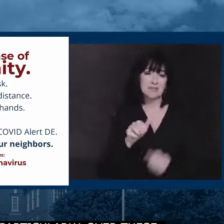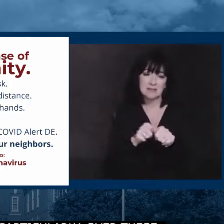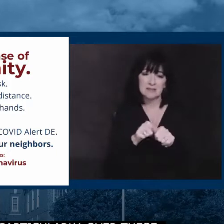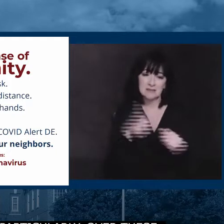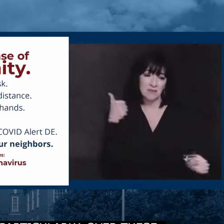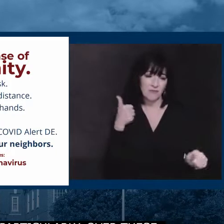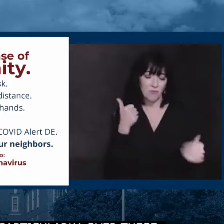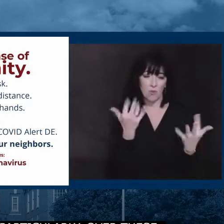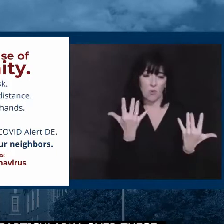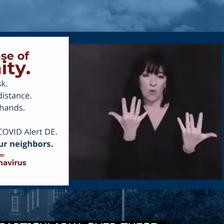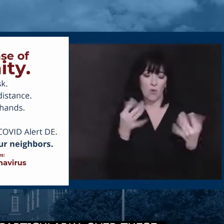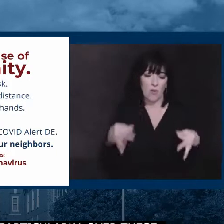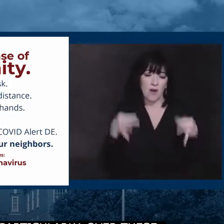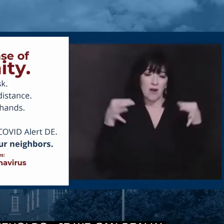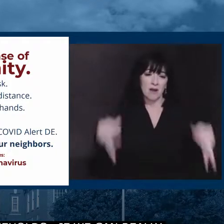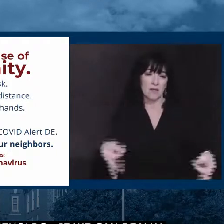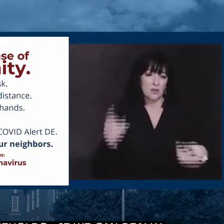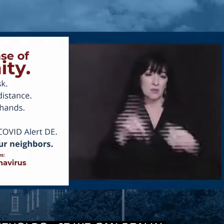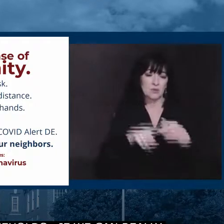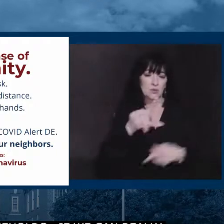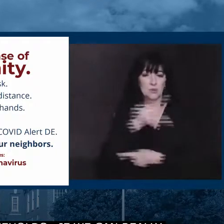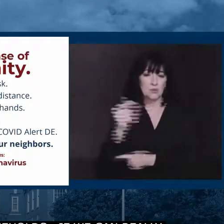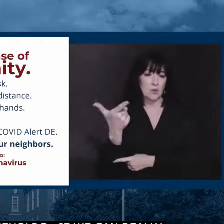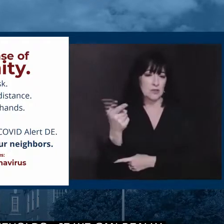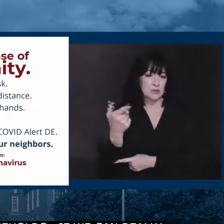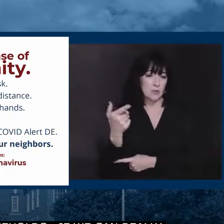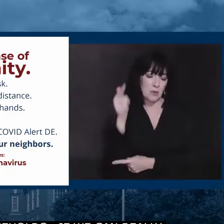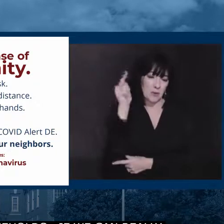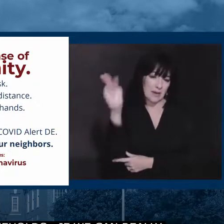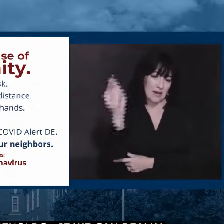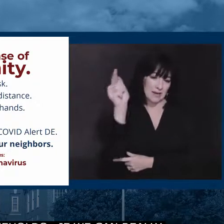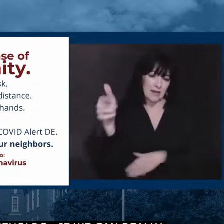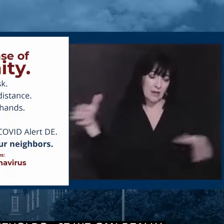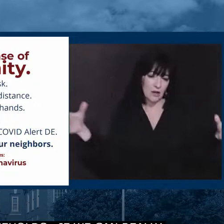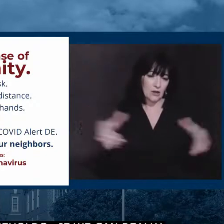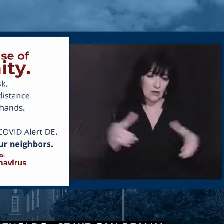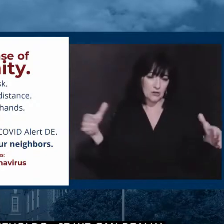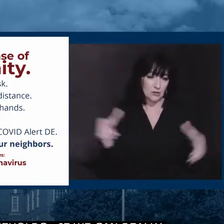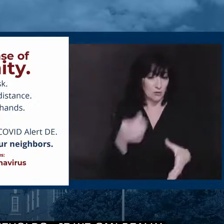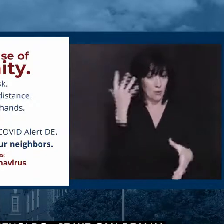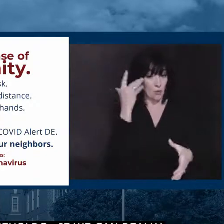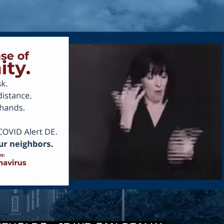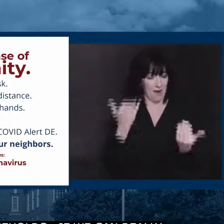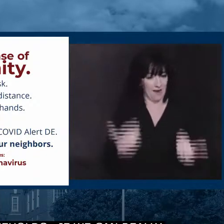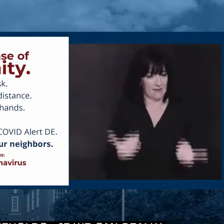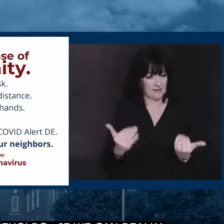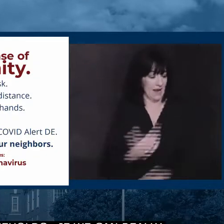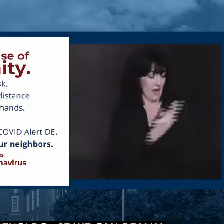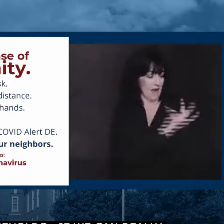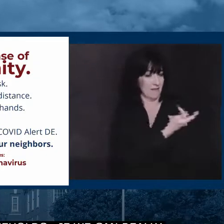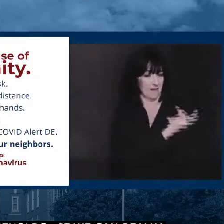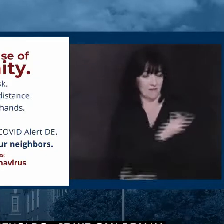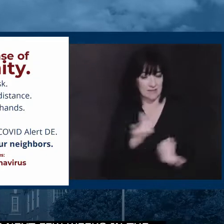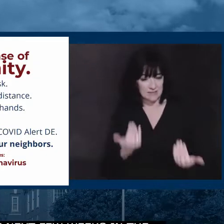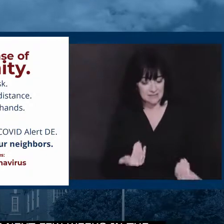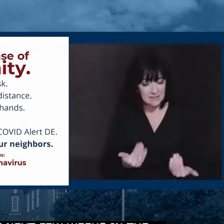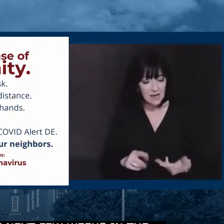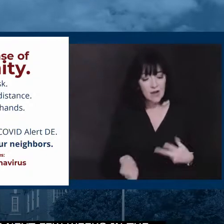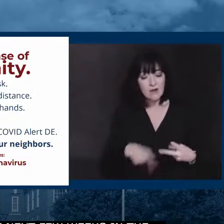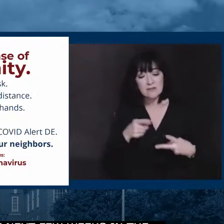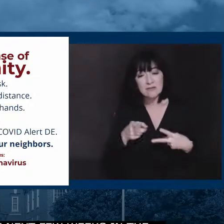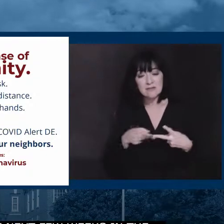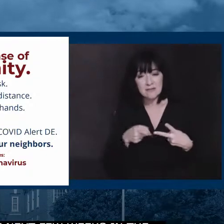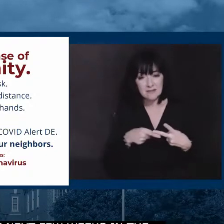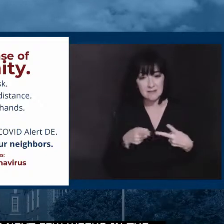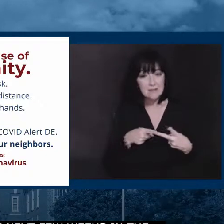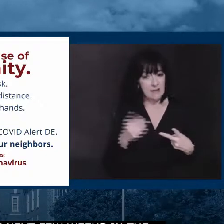new year, then 2021, we've got vaccinations coming. We have better treatment. And those are